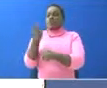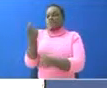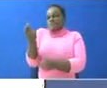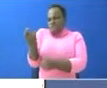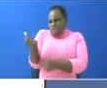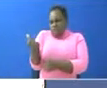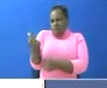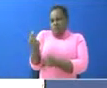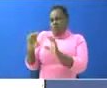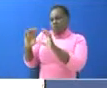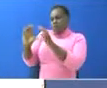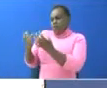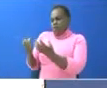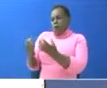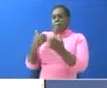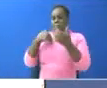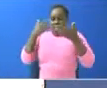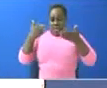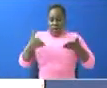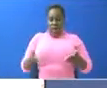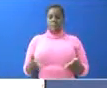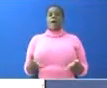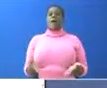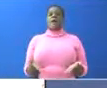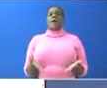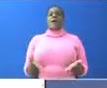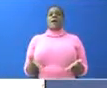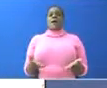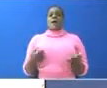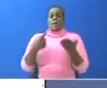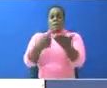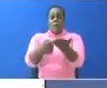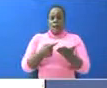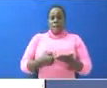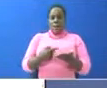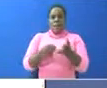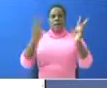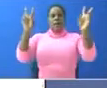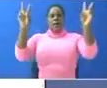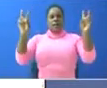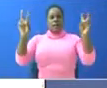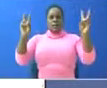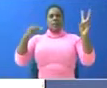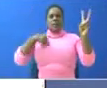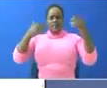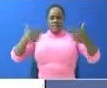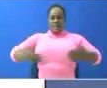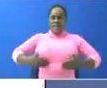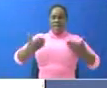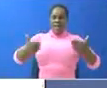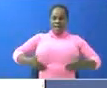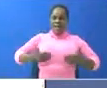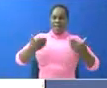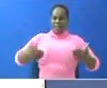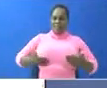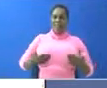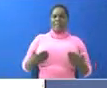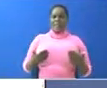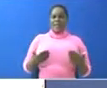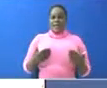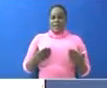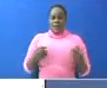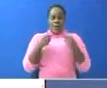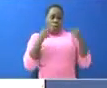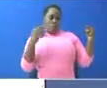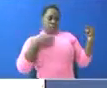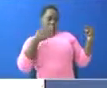few. I am here to discuss those issues, and I am glad that my opponent